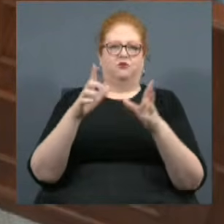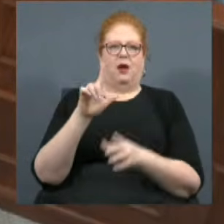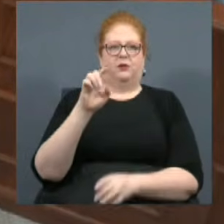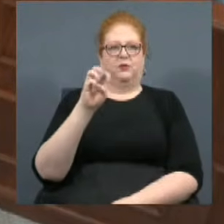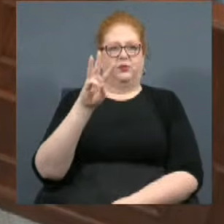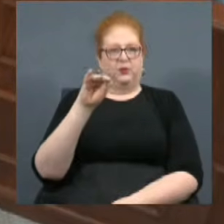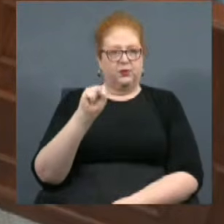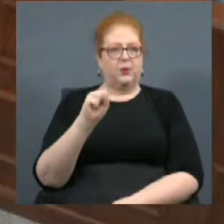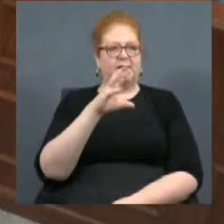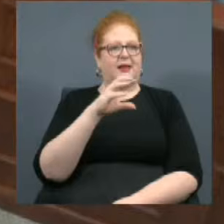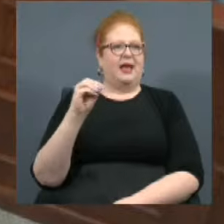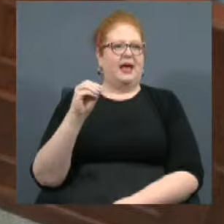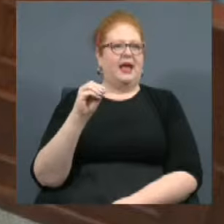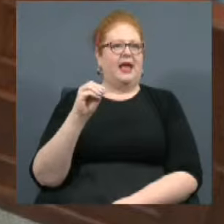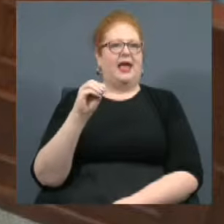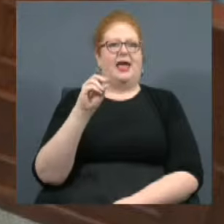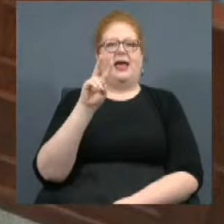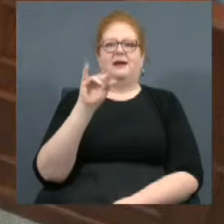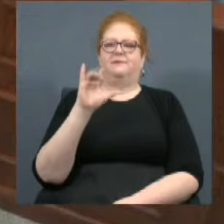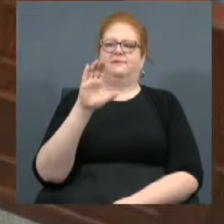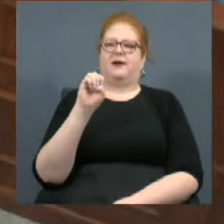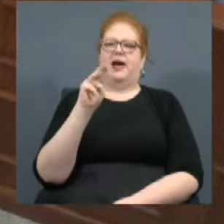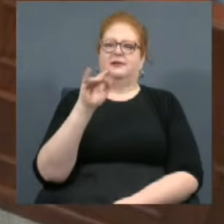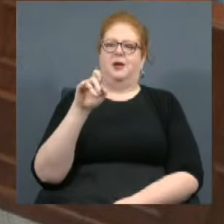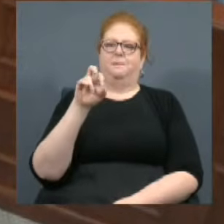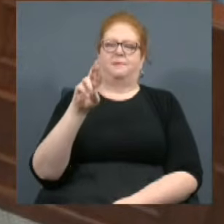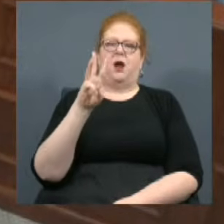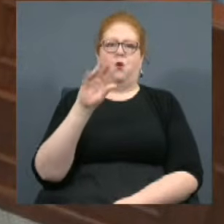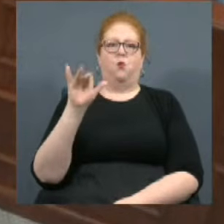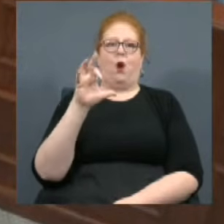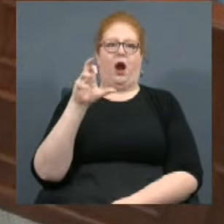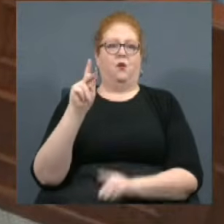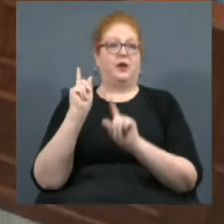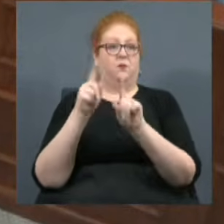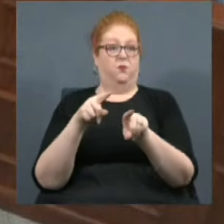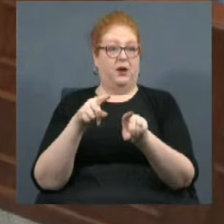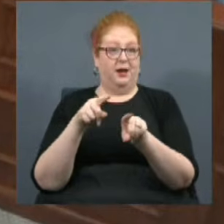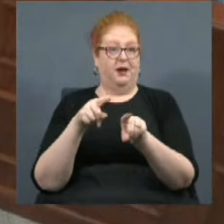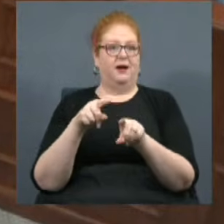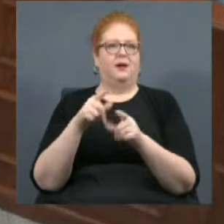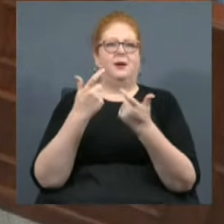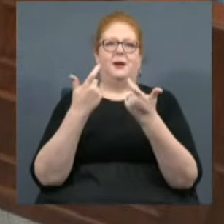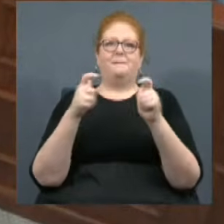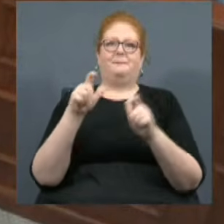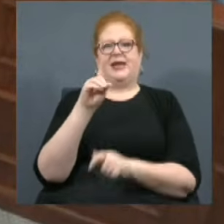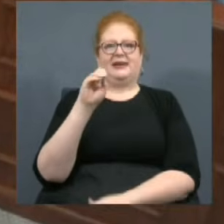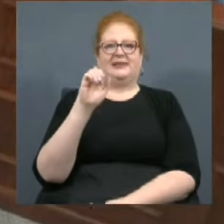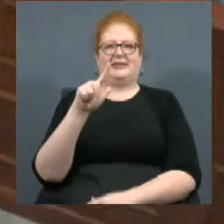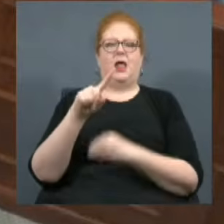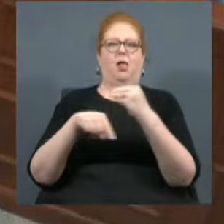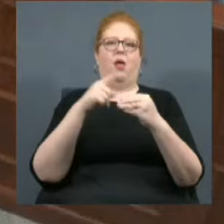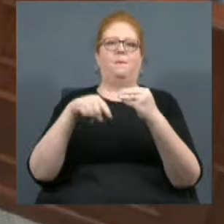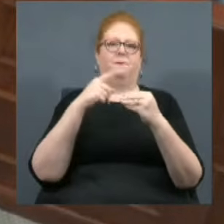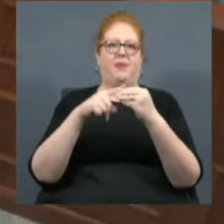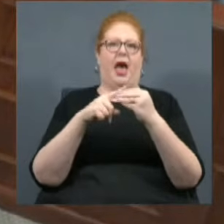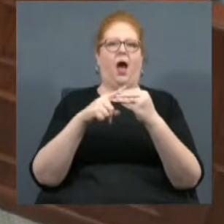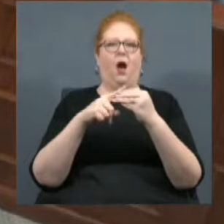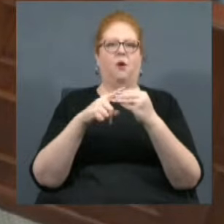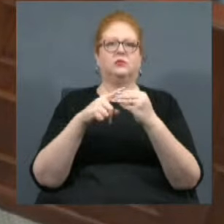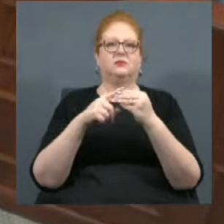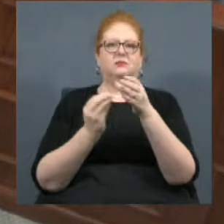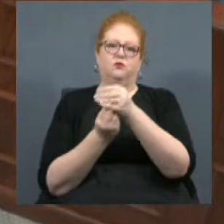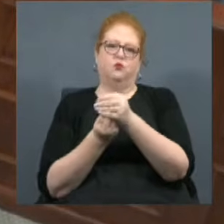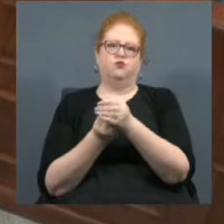Lewis and Vice Mayor Warwick were able to attend. But it's a big deal to have the new expansion of Amazon here in our